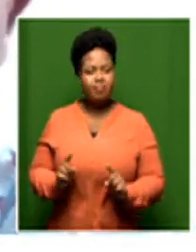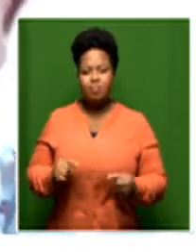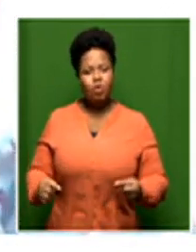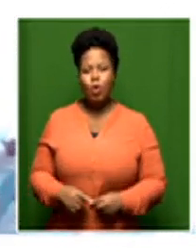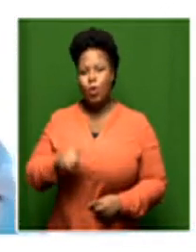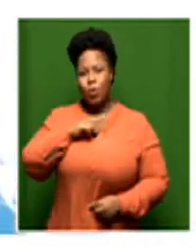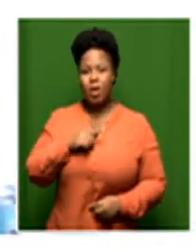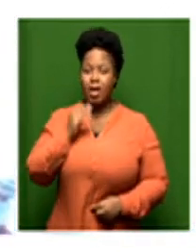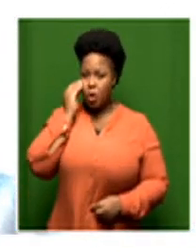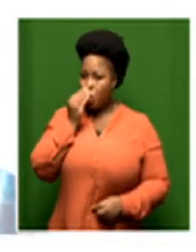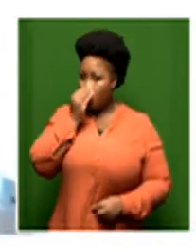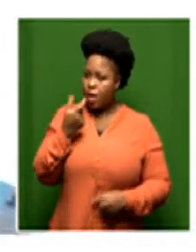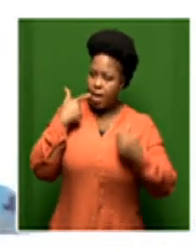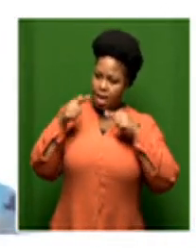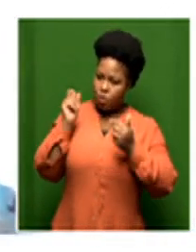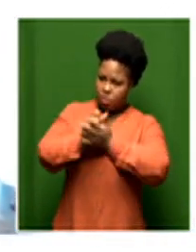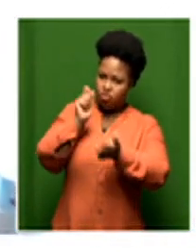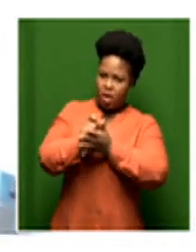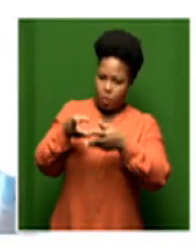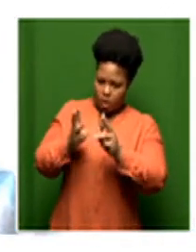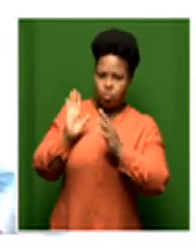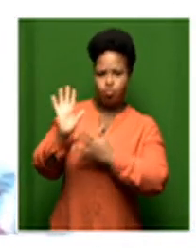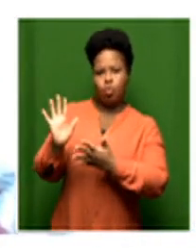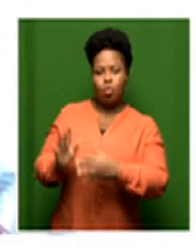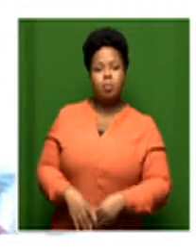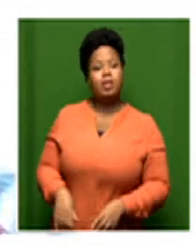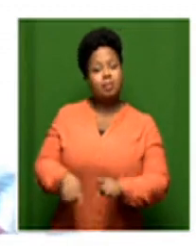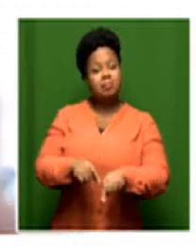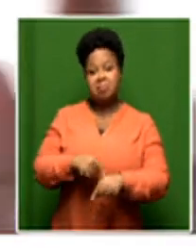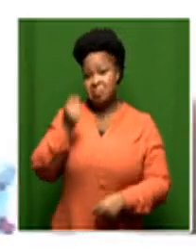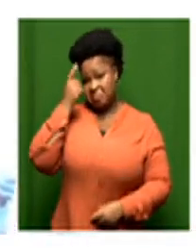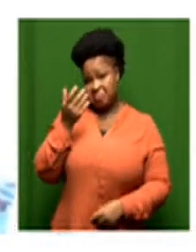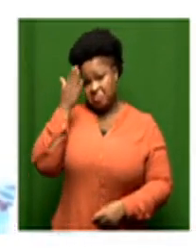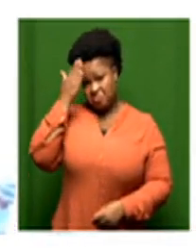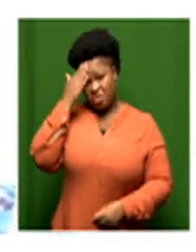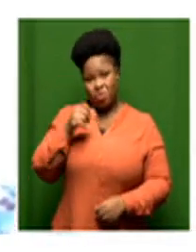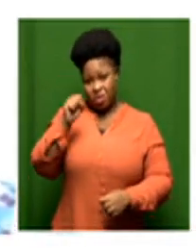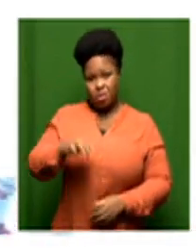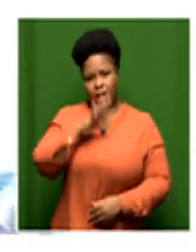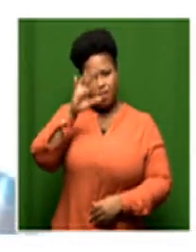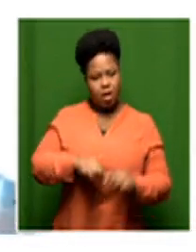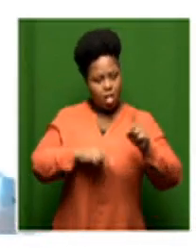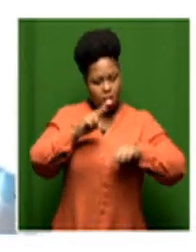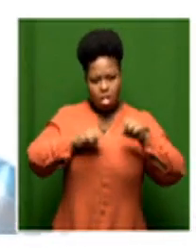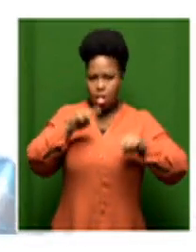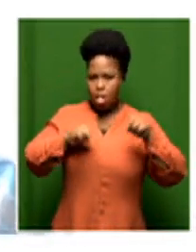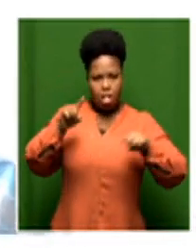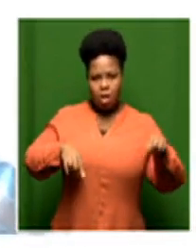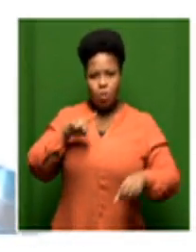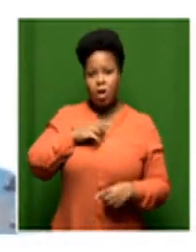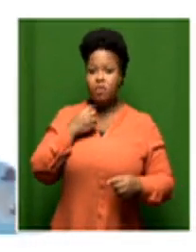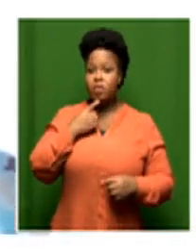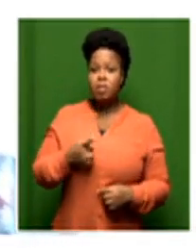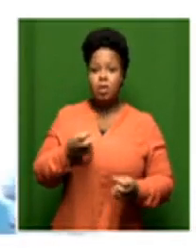written language in this case. And also, we must understand that South Africa is a diverse nation. If we talk about